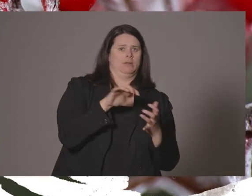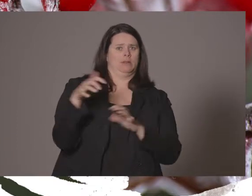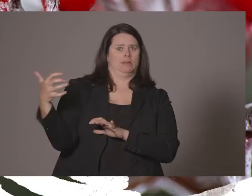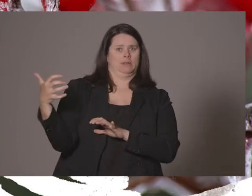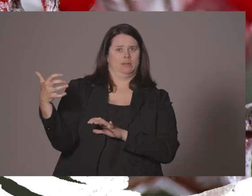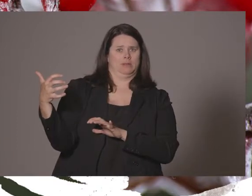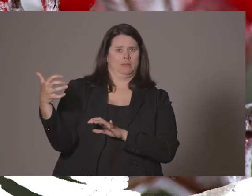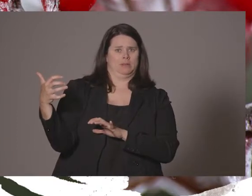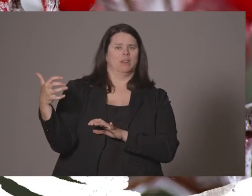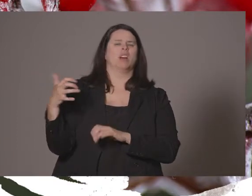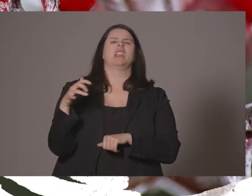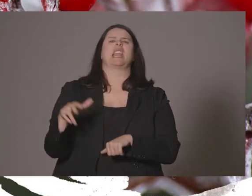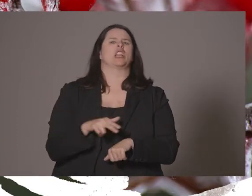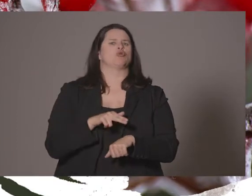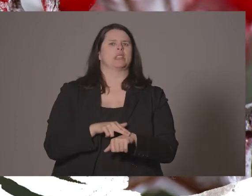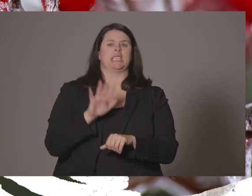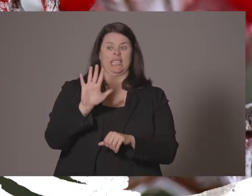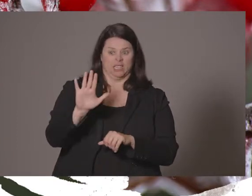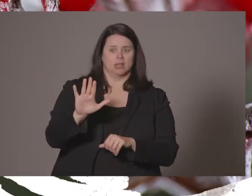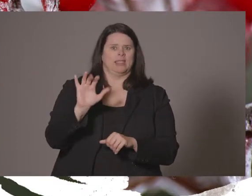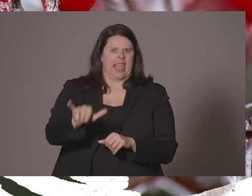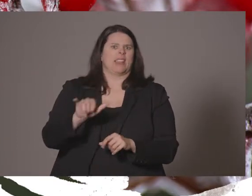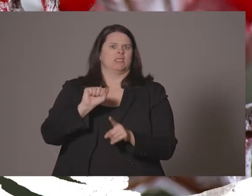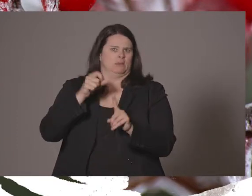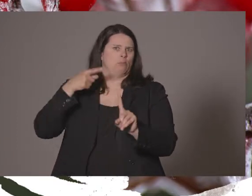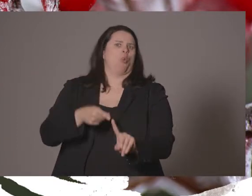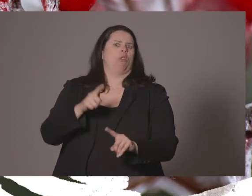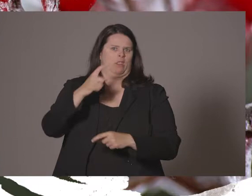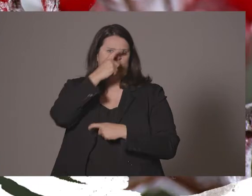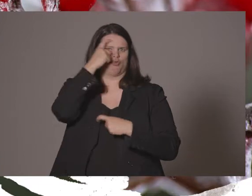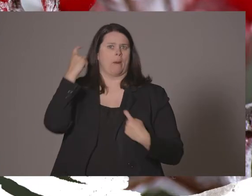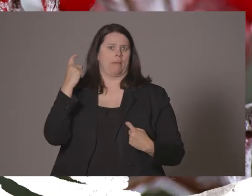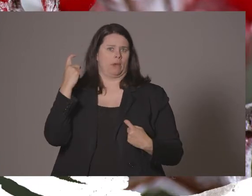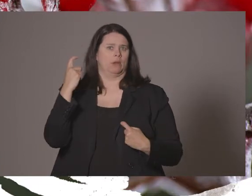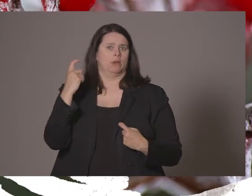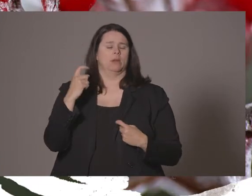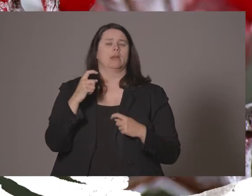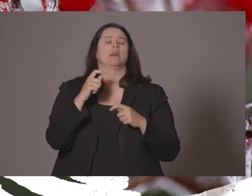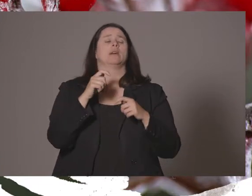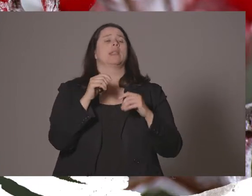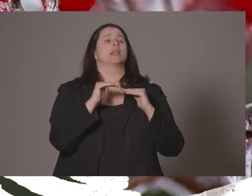of synonyms in here because I think they're really helpful.